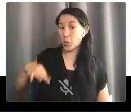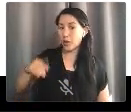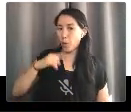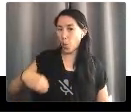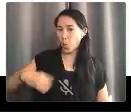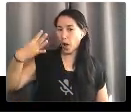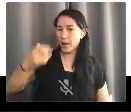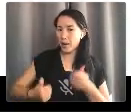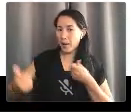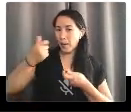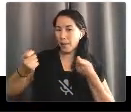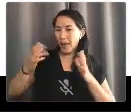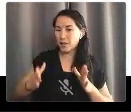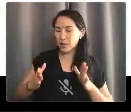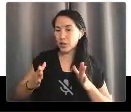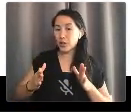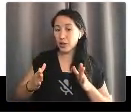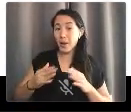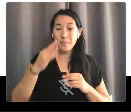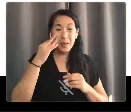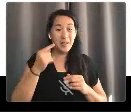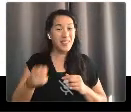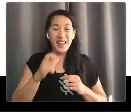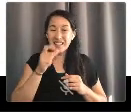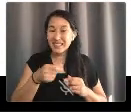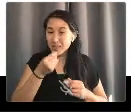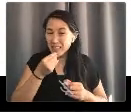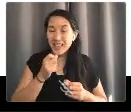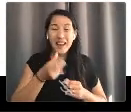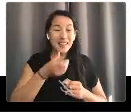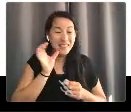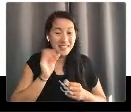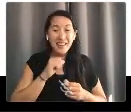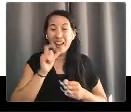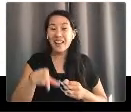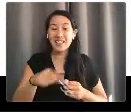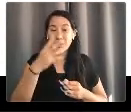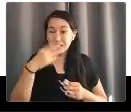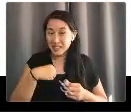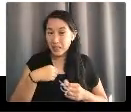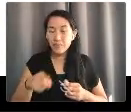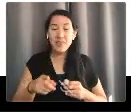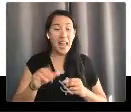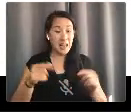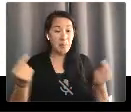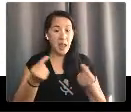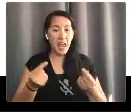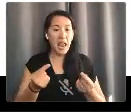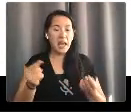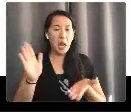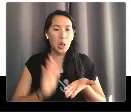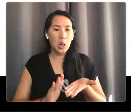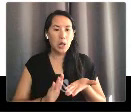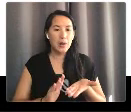it overrode the laborers' need to eat, drink, sleep, and also deadened pain. It